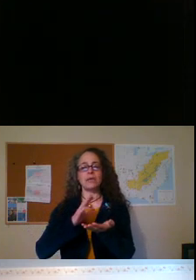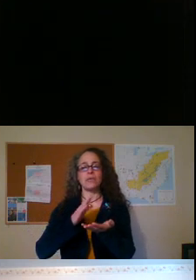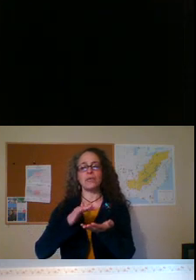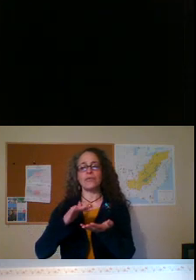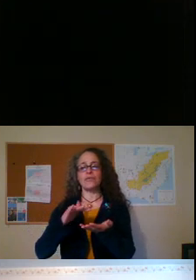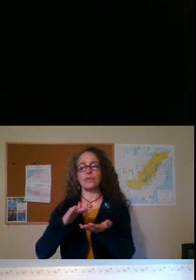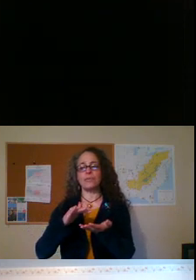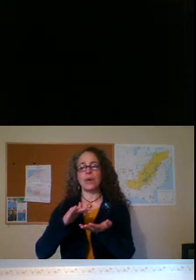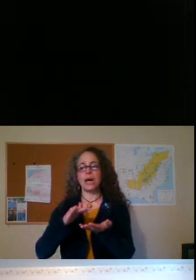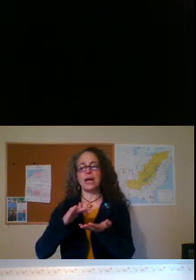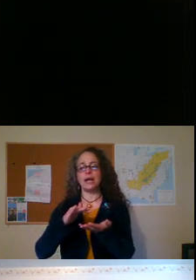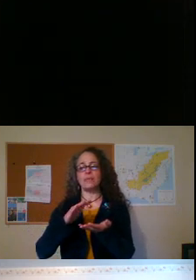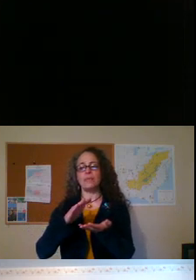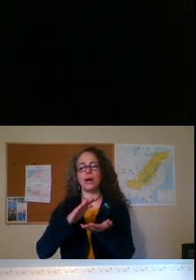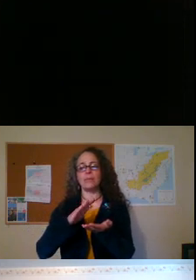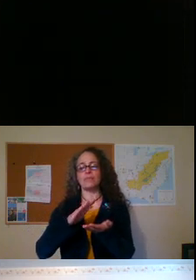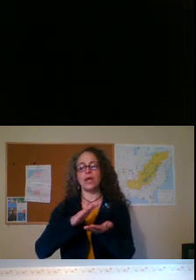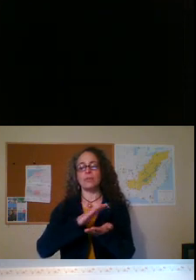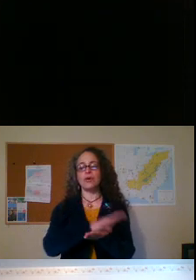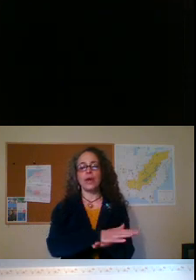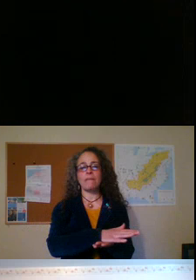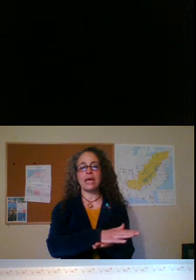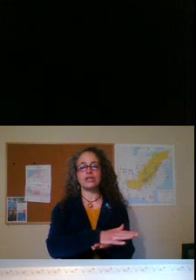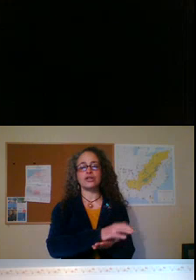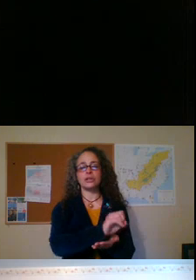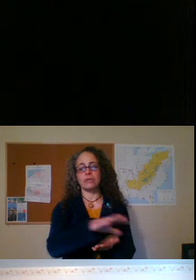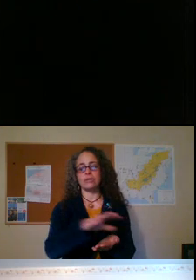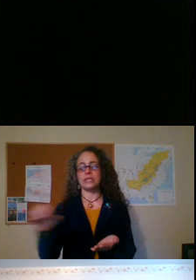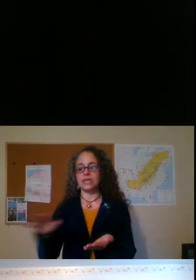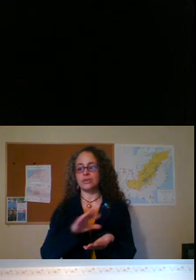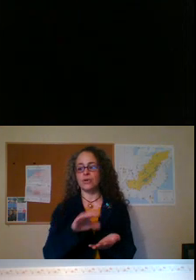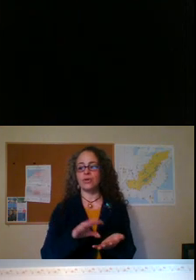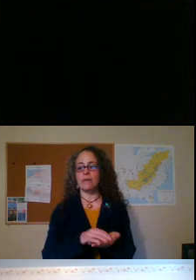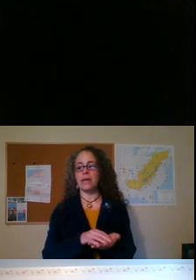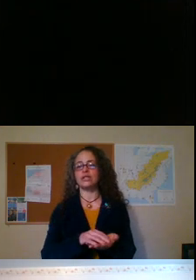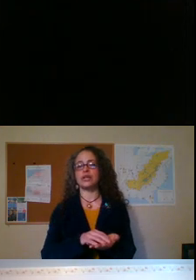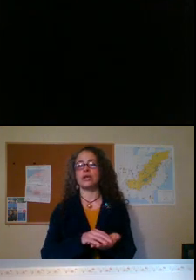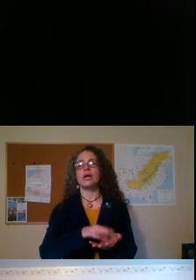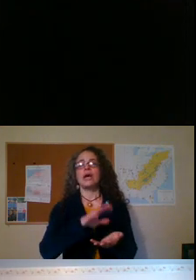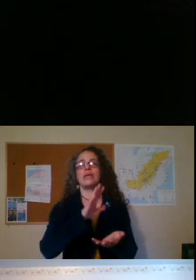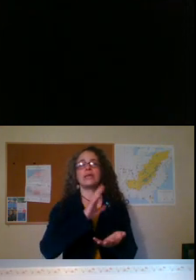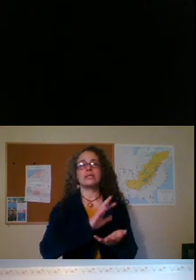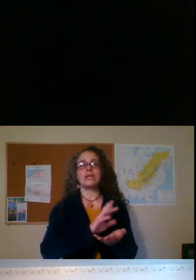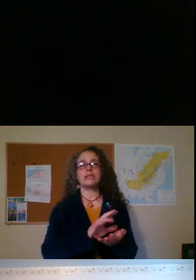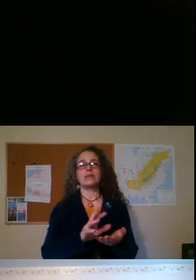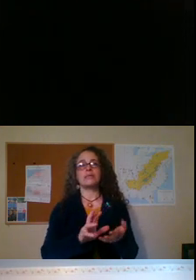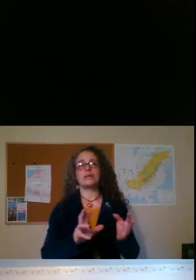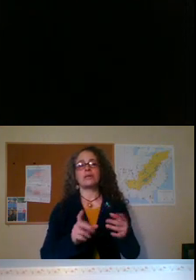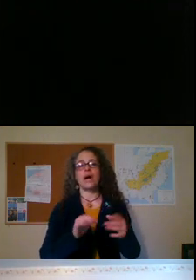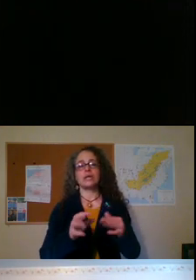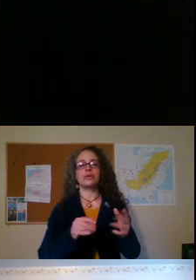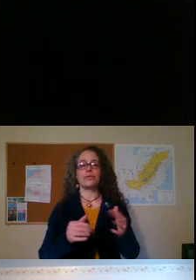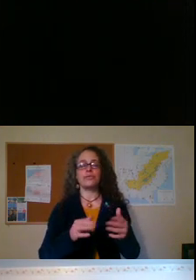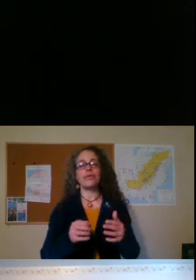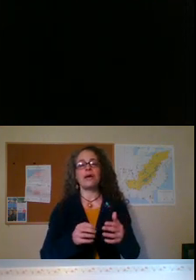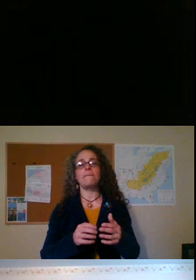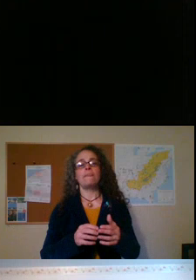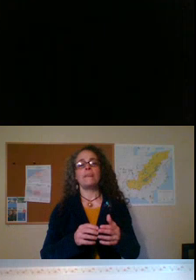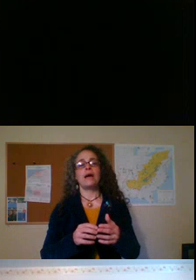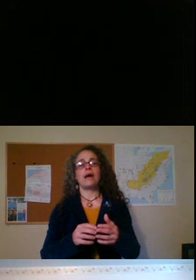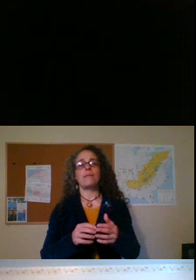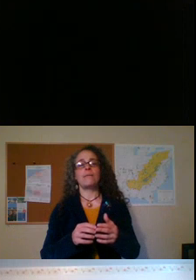And then they will be reviewed by a program manager. They'll be assigned to a program manager, and then it'll take them a little while to go